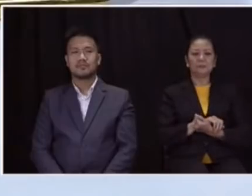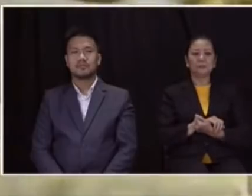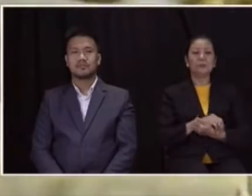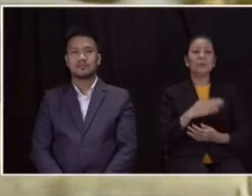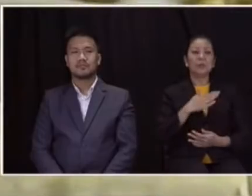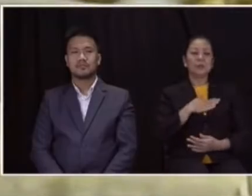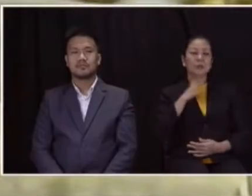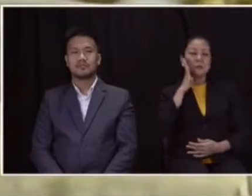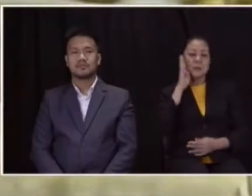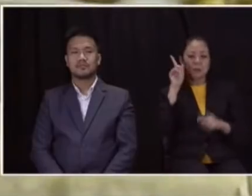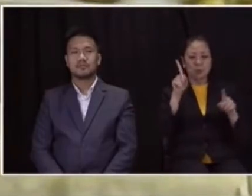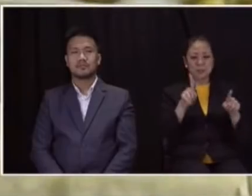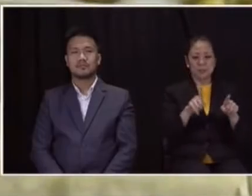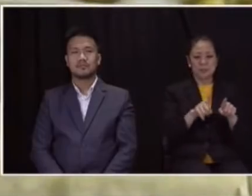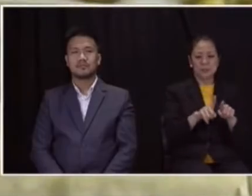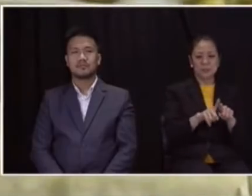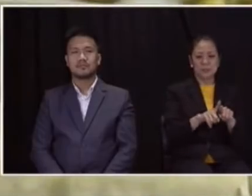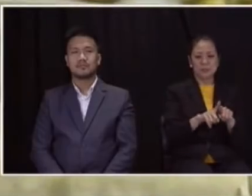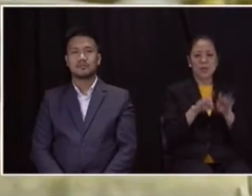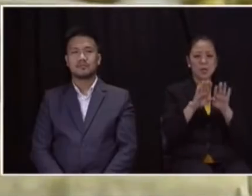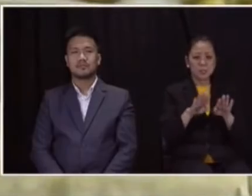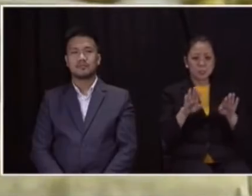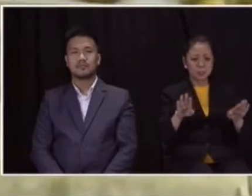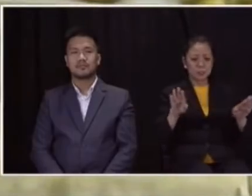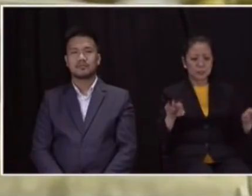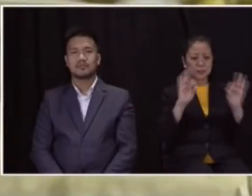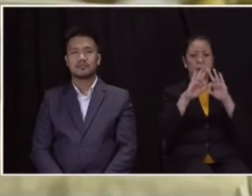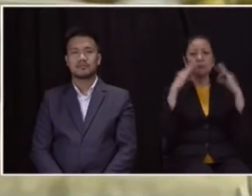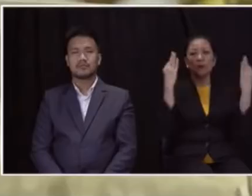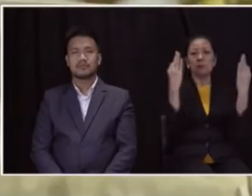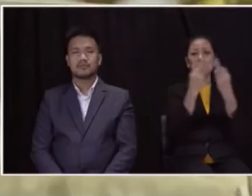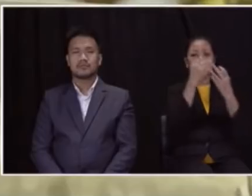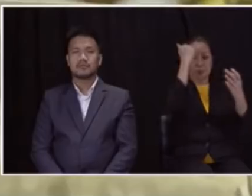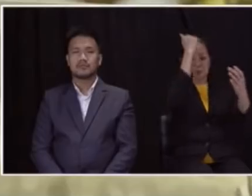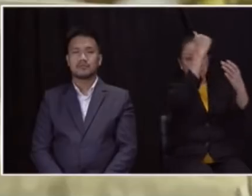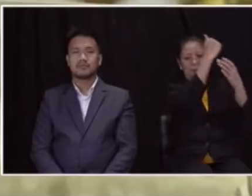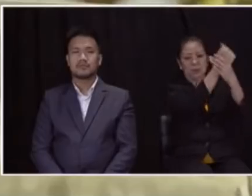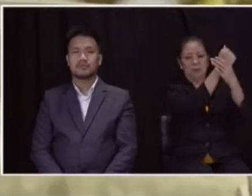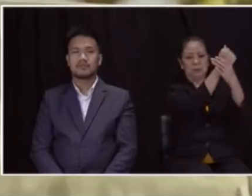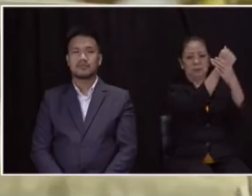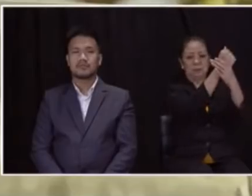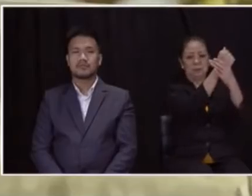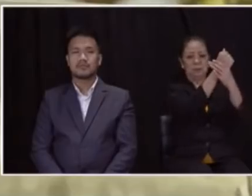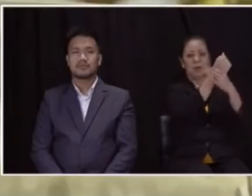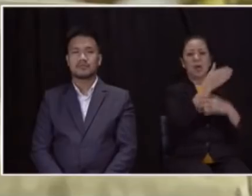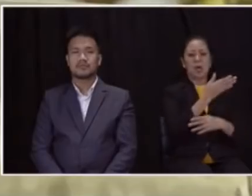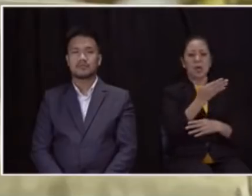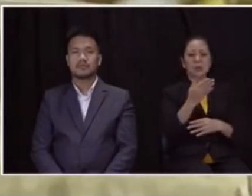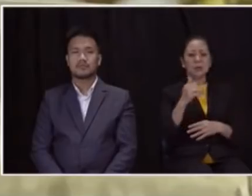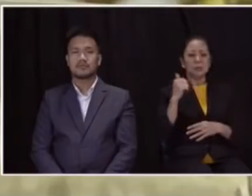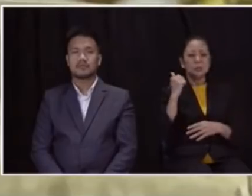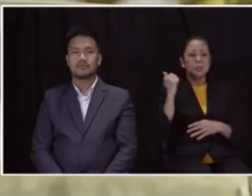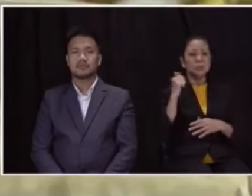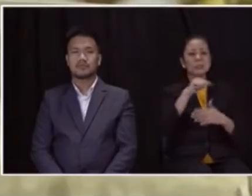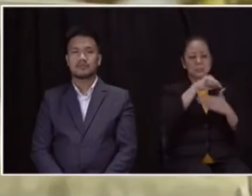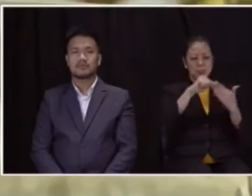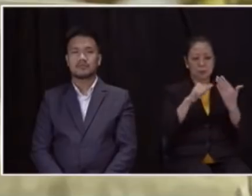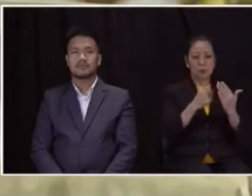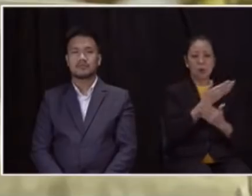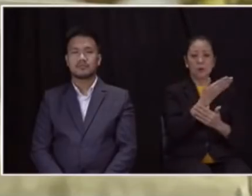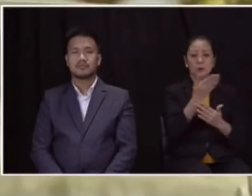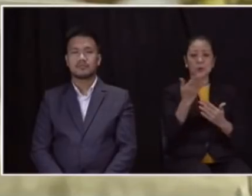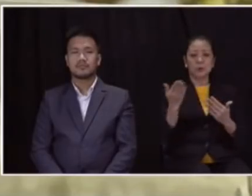My brothers, children of the family of Abraham, and those others among you who